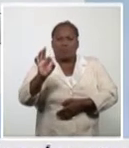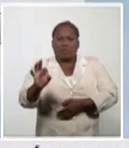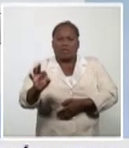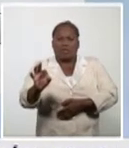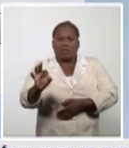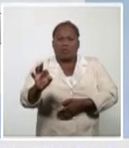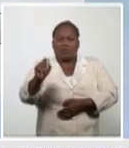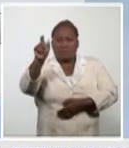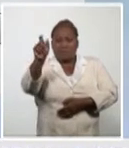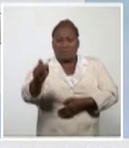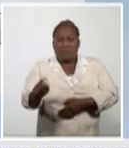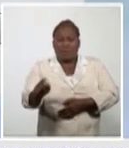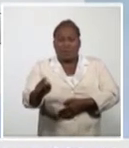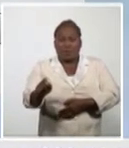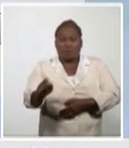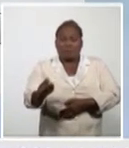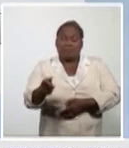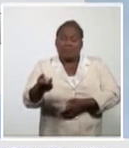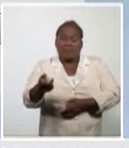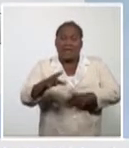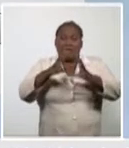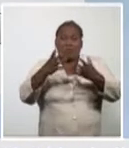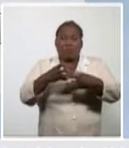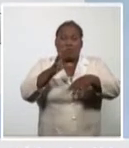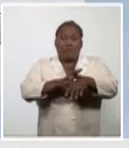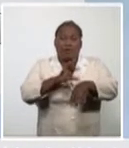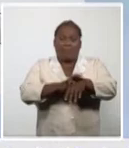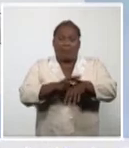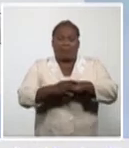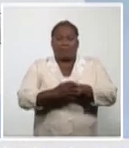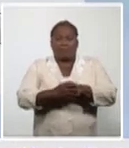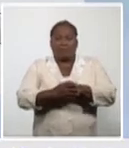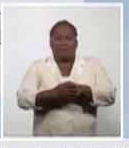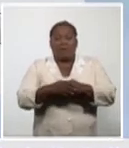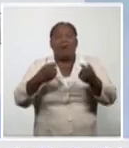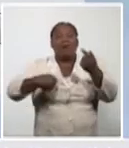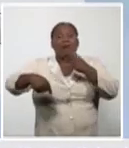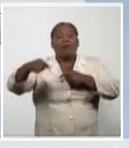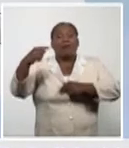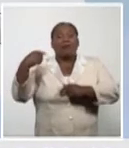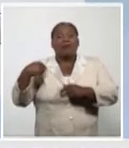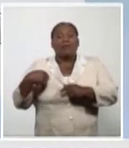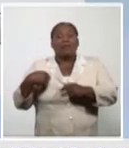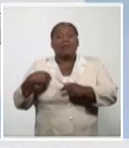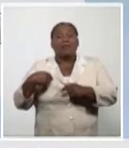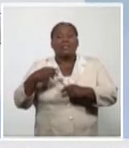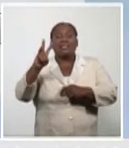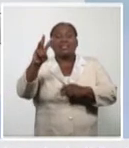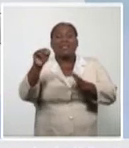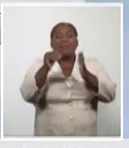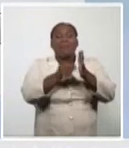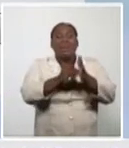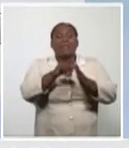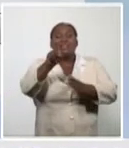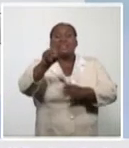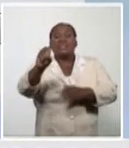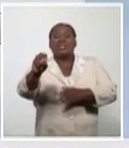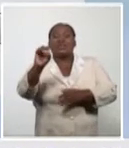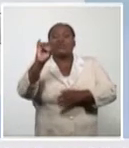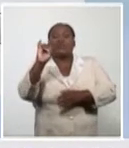1,390,414, representing 42% of the total number of confirmed cases reported globally. Also yesterday, there were